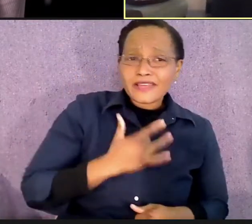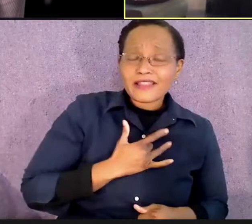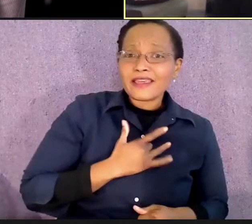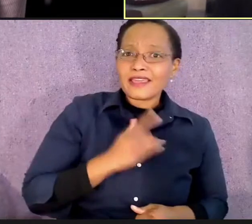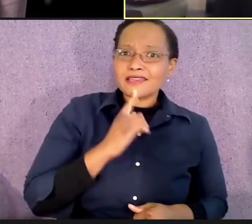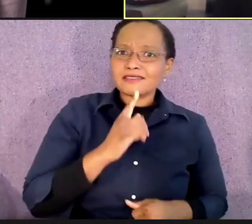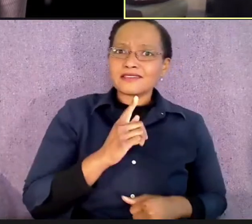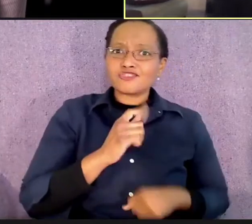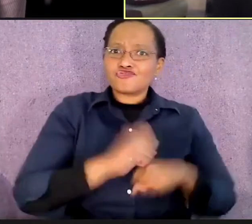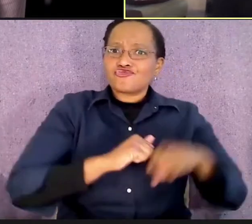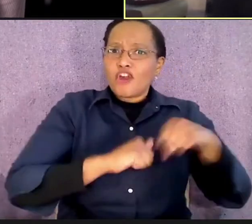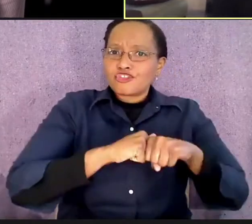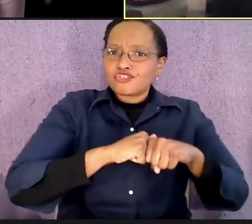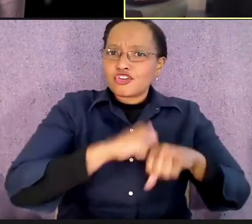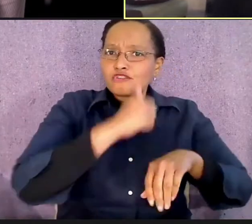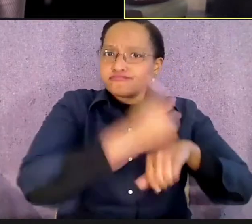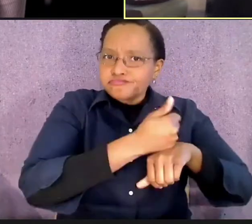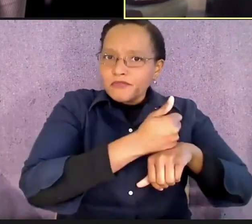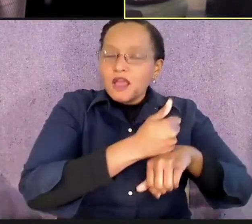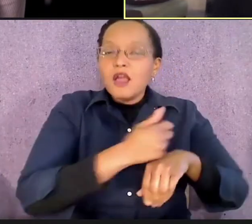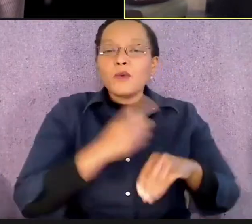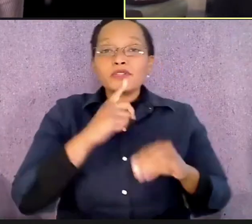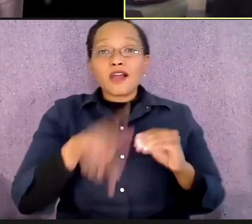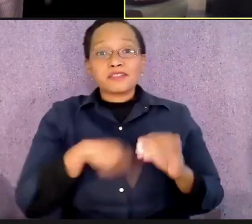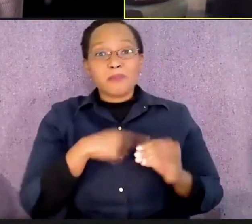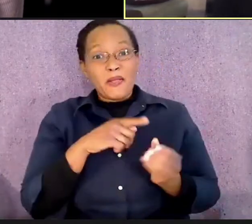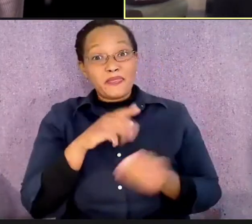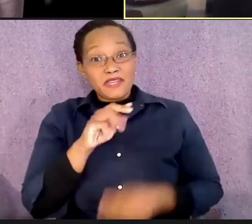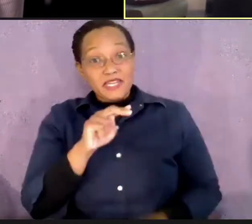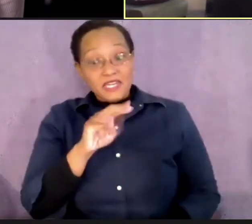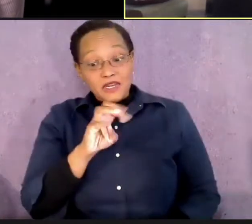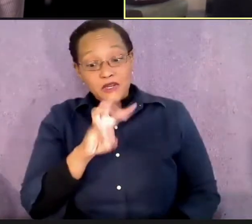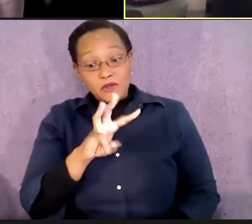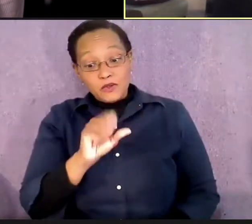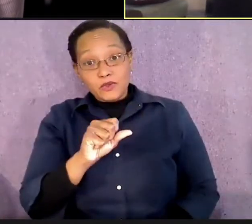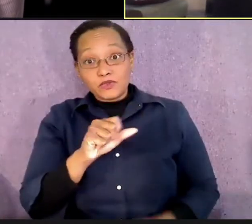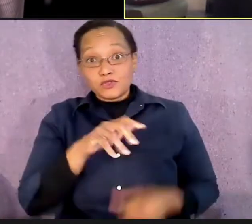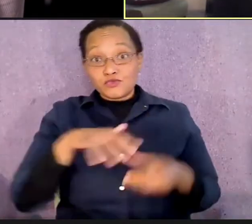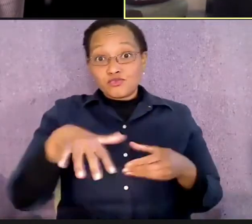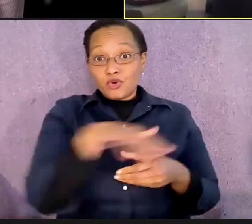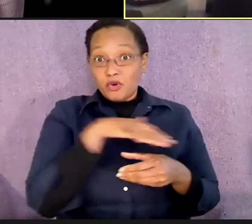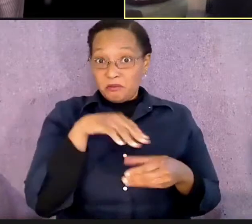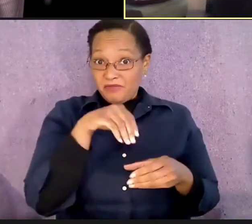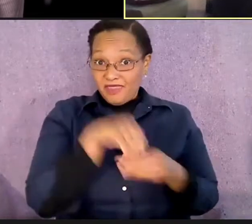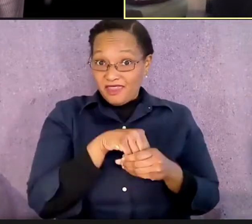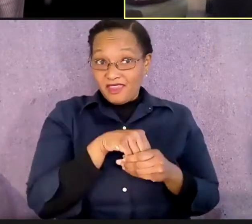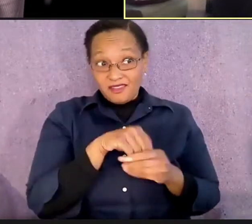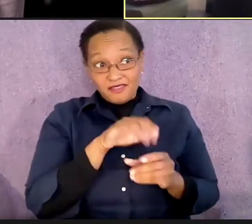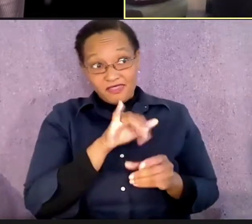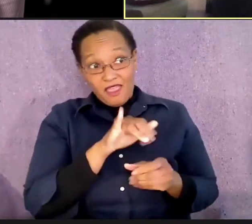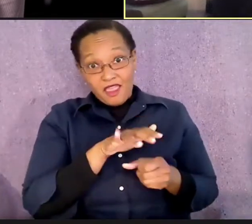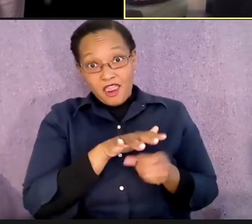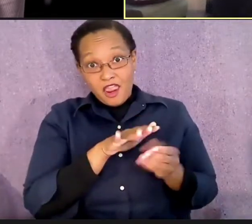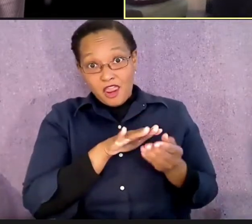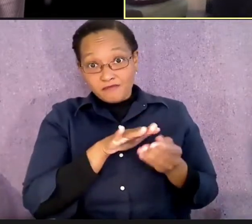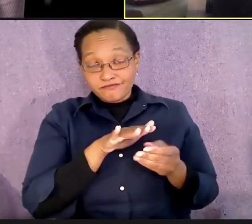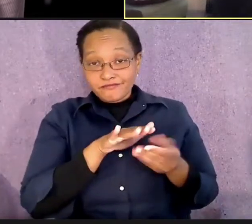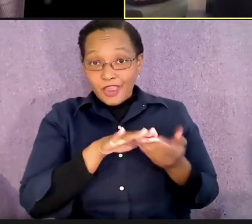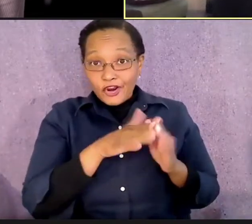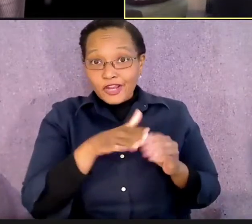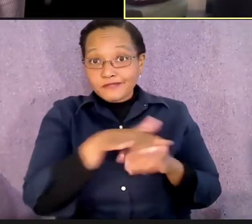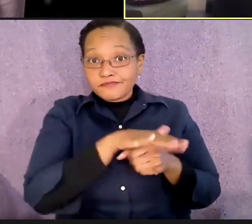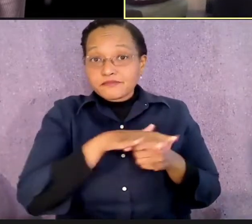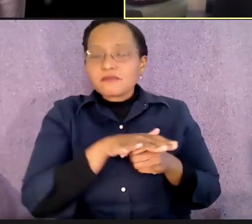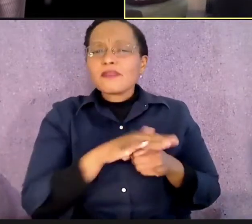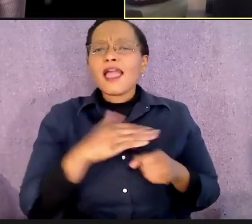about newsrooms specifically in Pittsburgh, about how there's still over 70% at the time, I think 70%